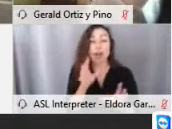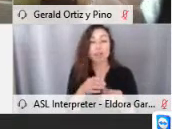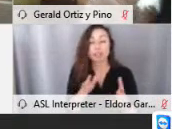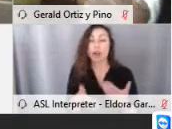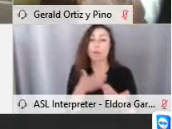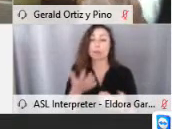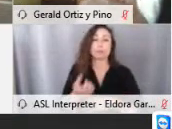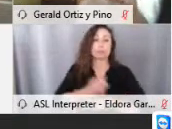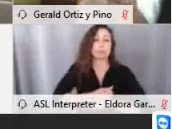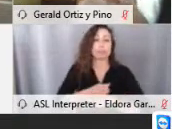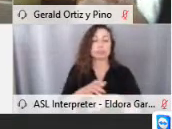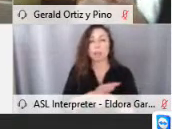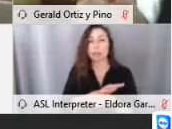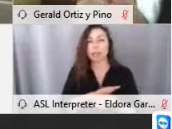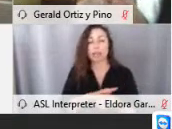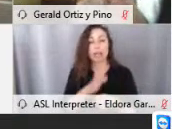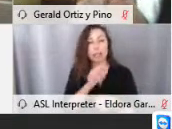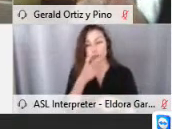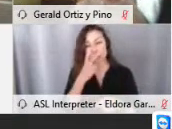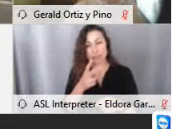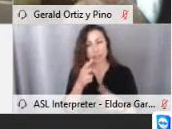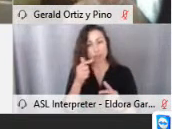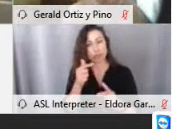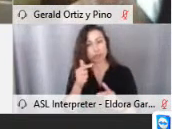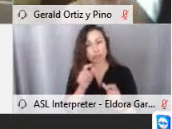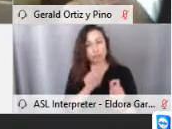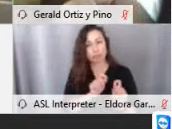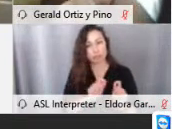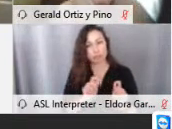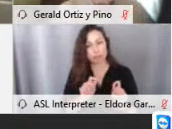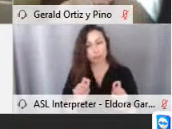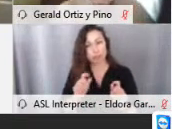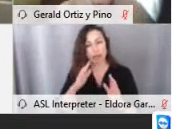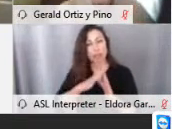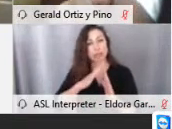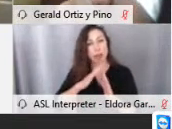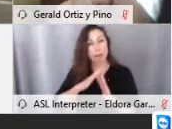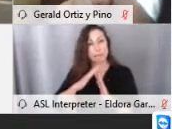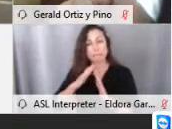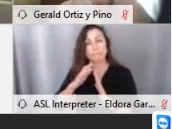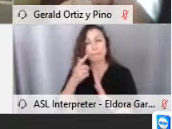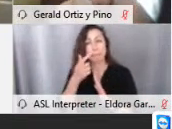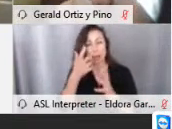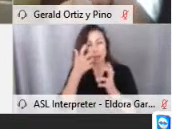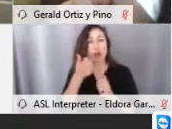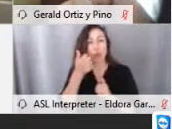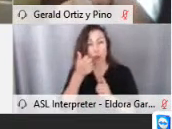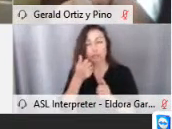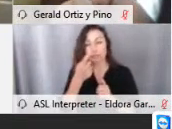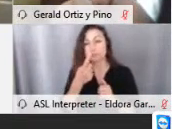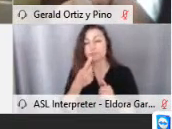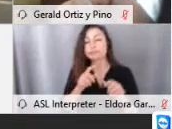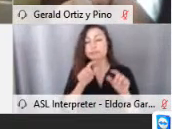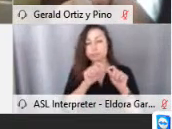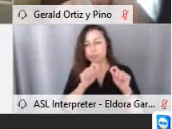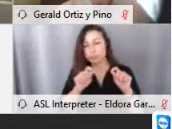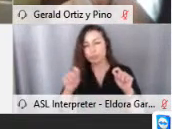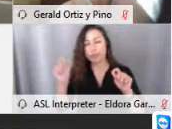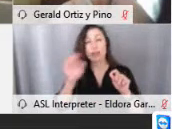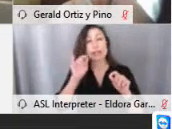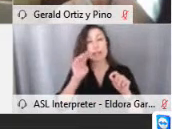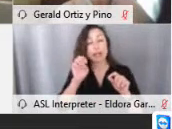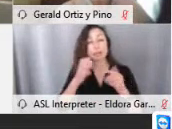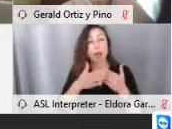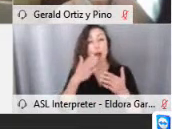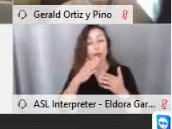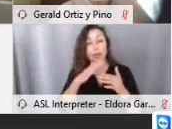down completely, and you can see the green dotted line on top, the dark green dotted line on top, where claims went